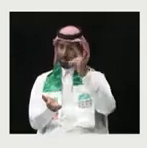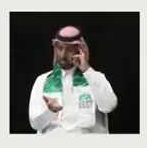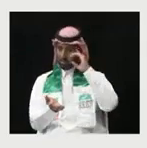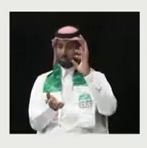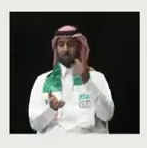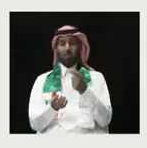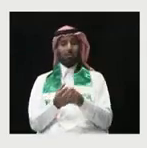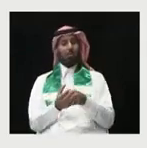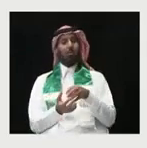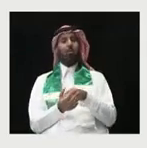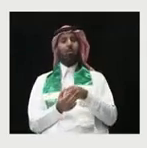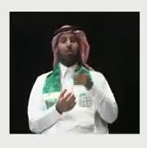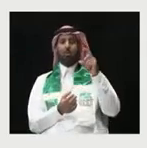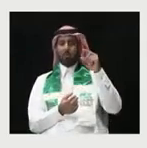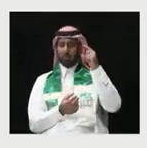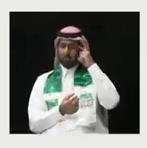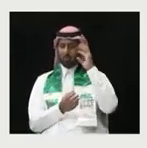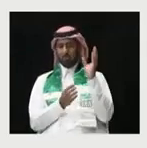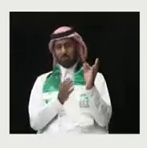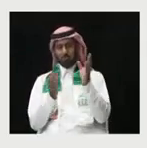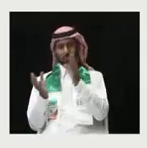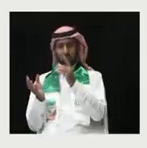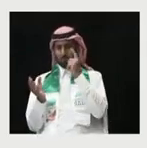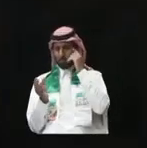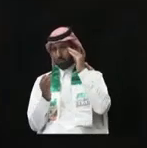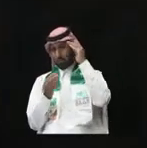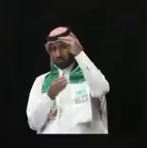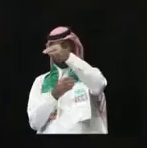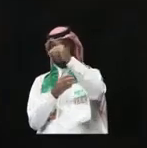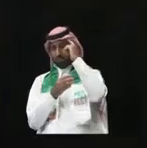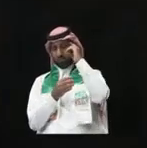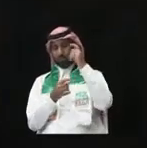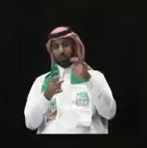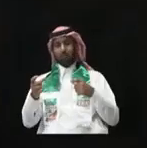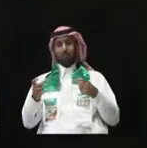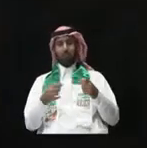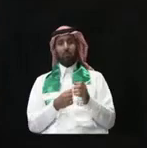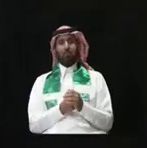from our country. It will be the center, the hub.